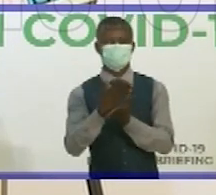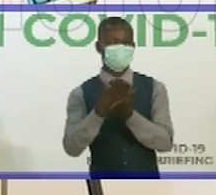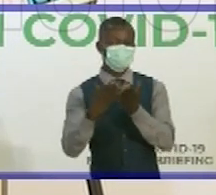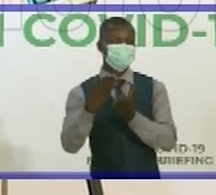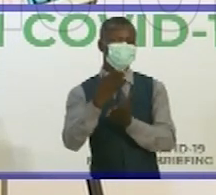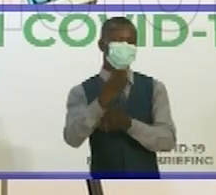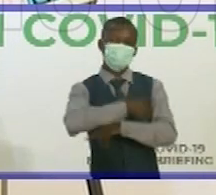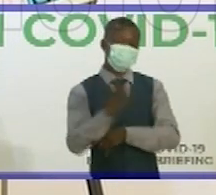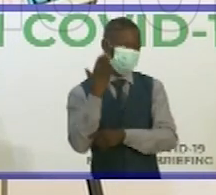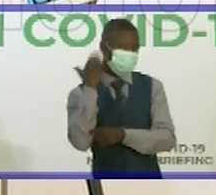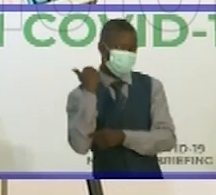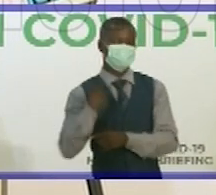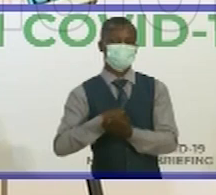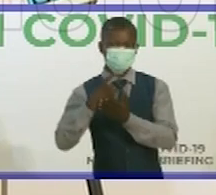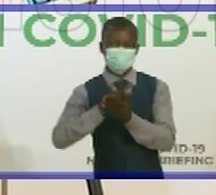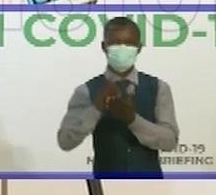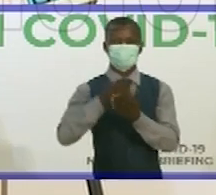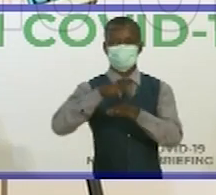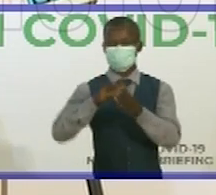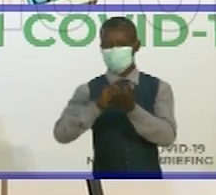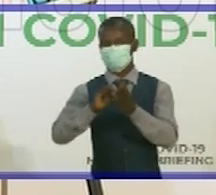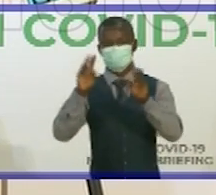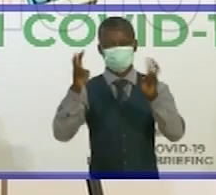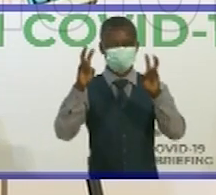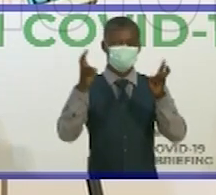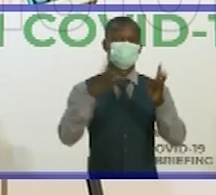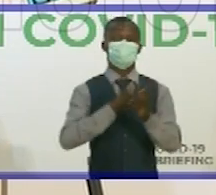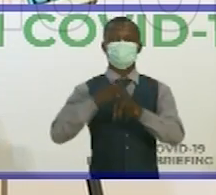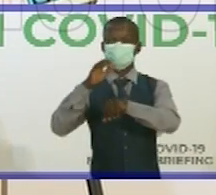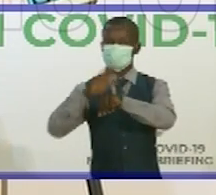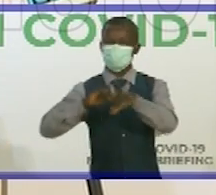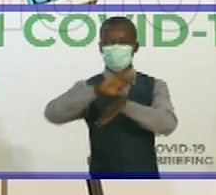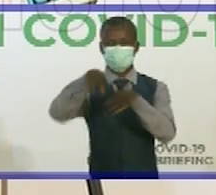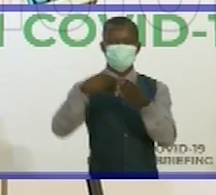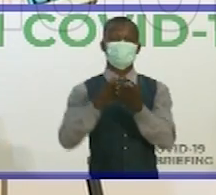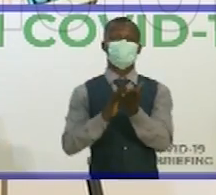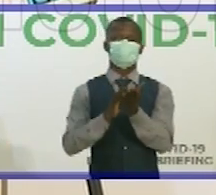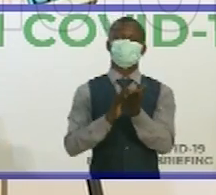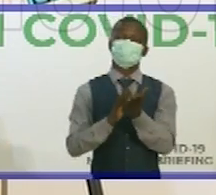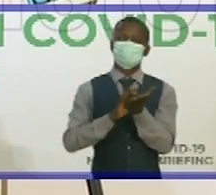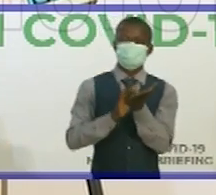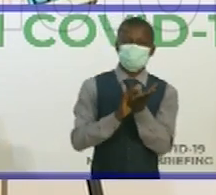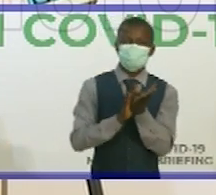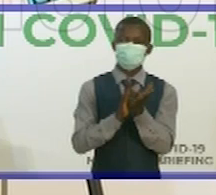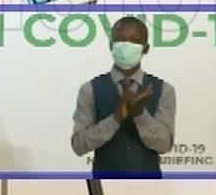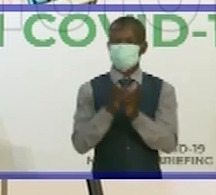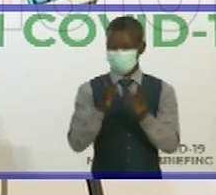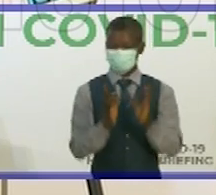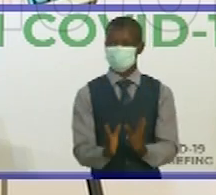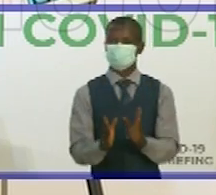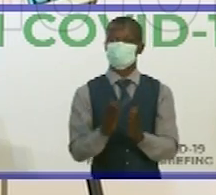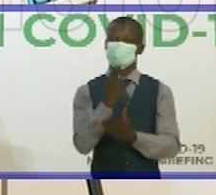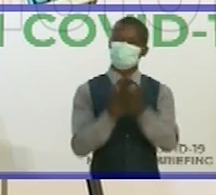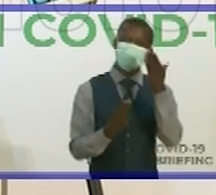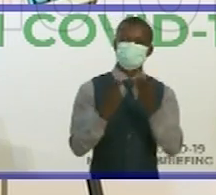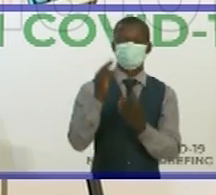which we dwelt on this topic and called all medical directors and chief medical directors of both federal